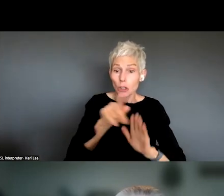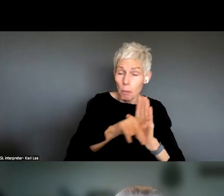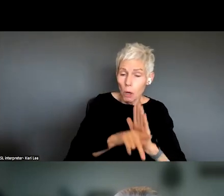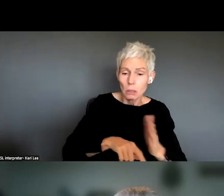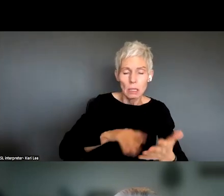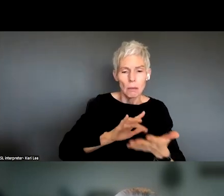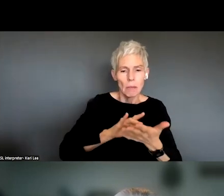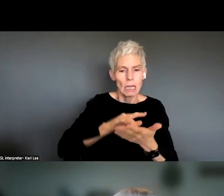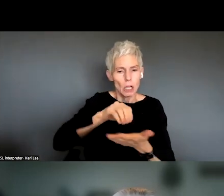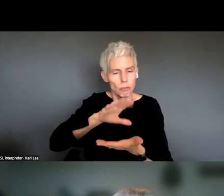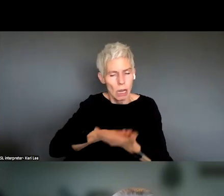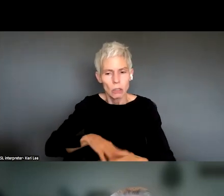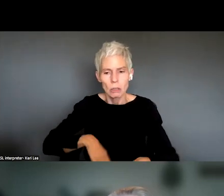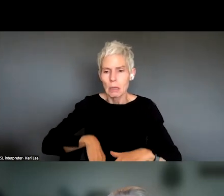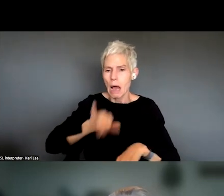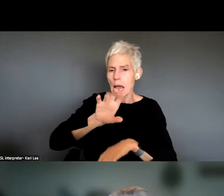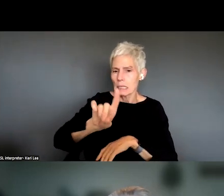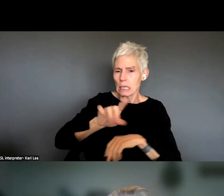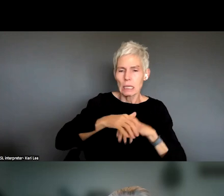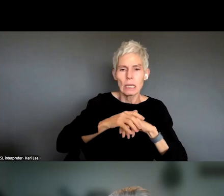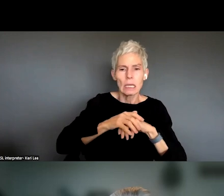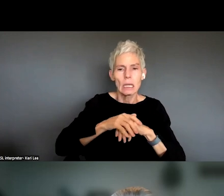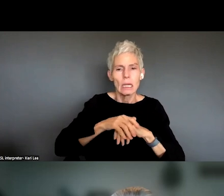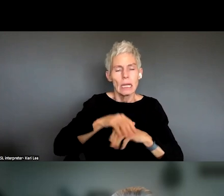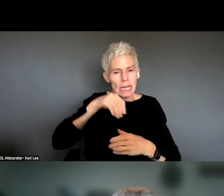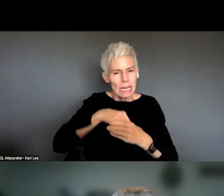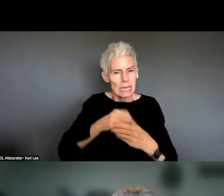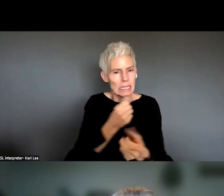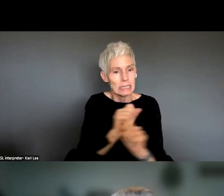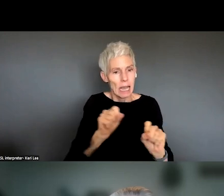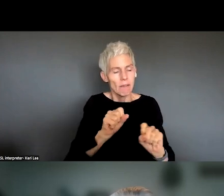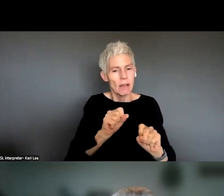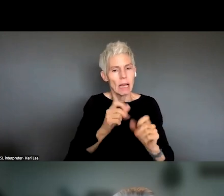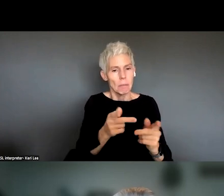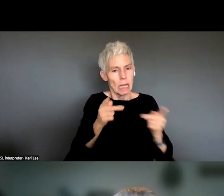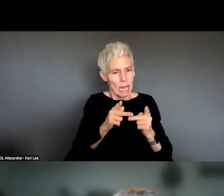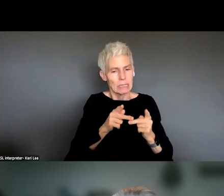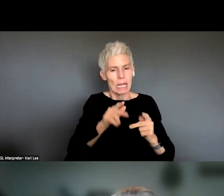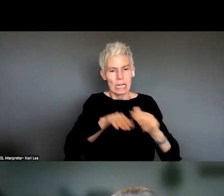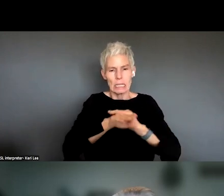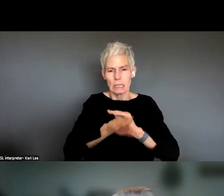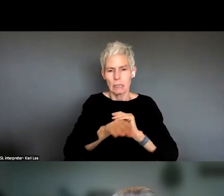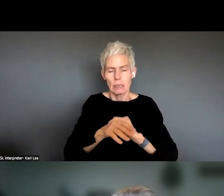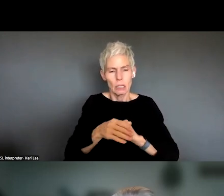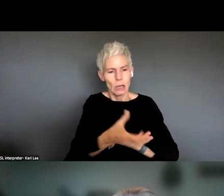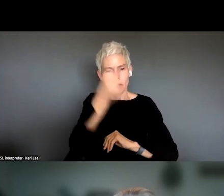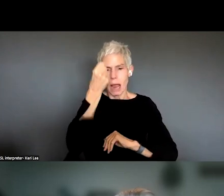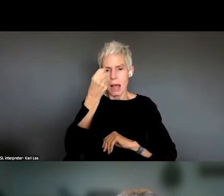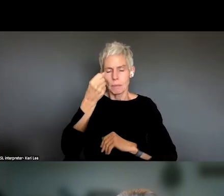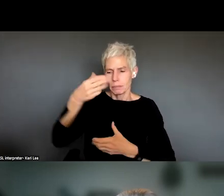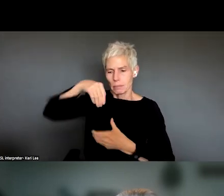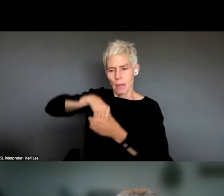records, identifications are going to be in a safe and accessible place so you can get them quickly if you need to. You may also want